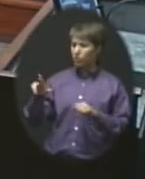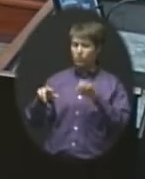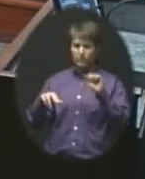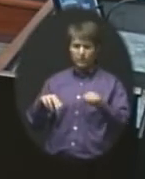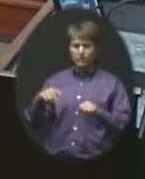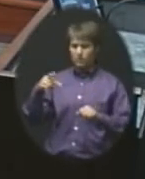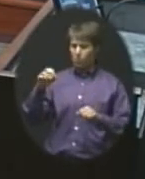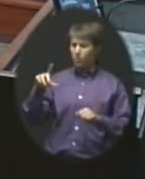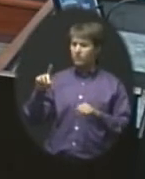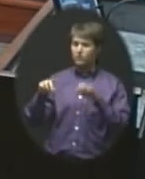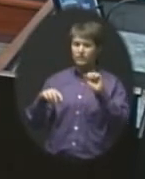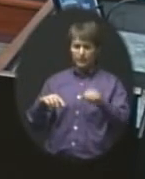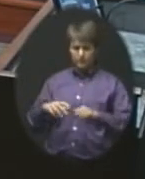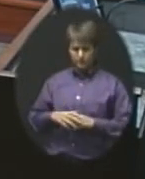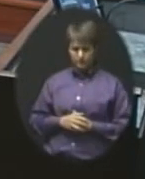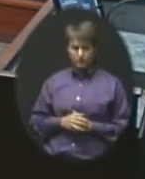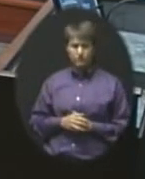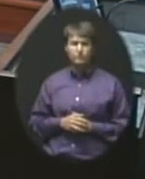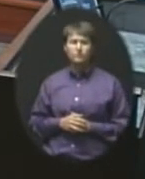Mr. Poland? Yes.